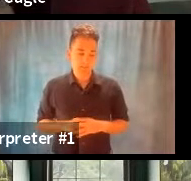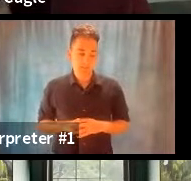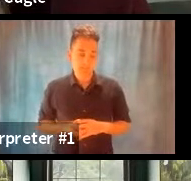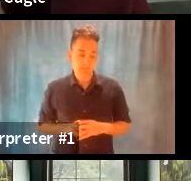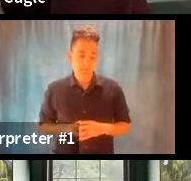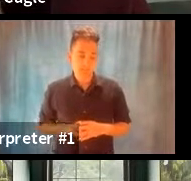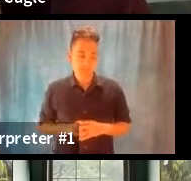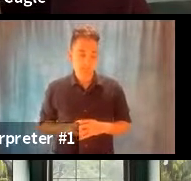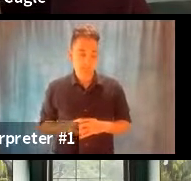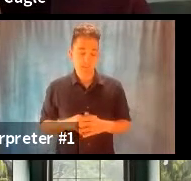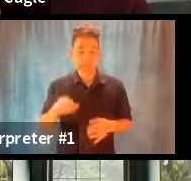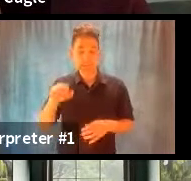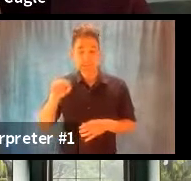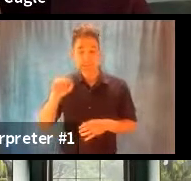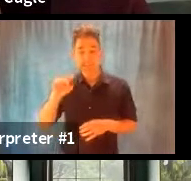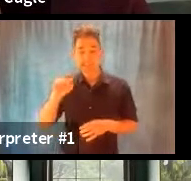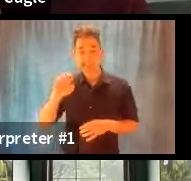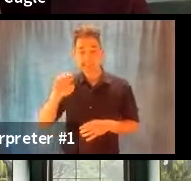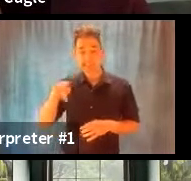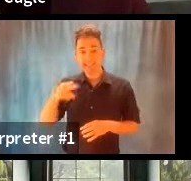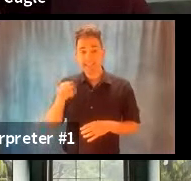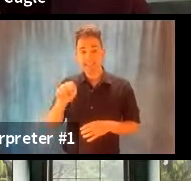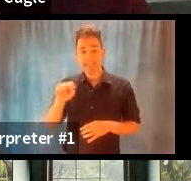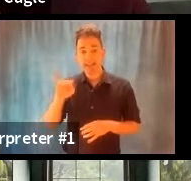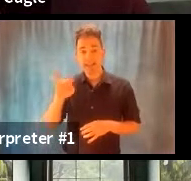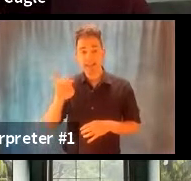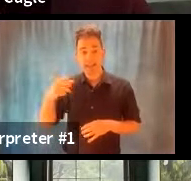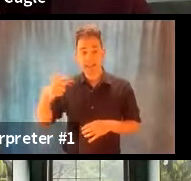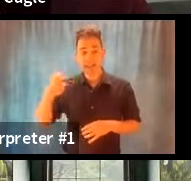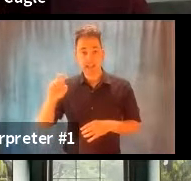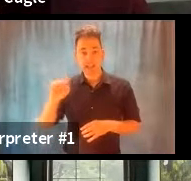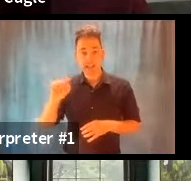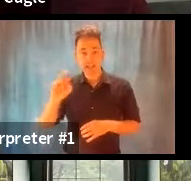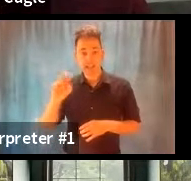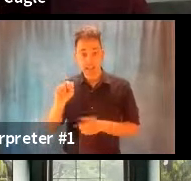Stephanie Henton, are you with us?